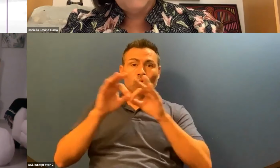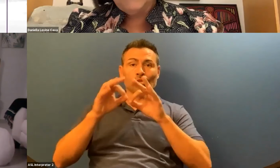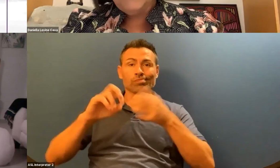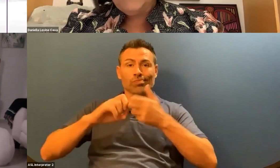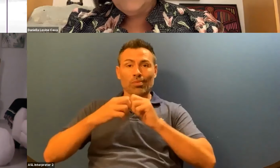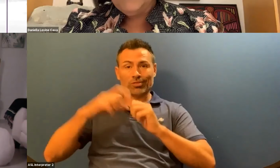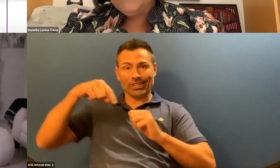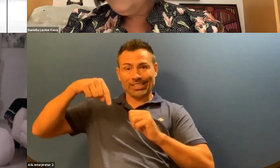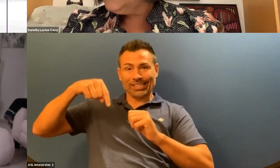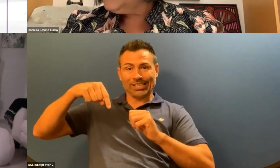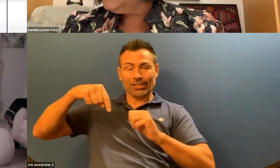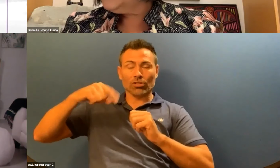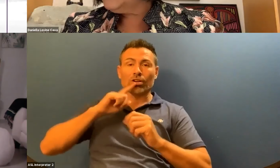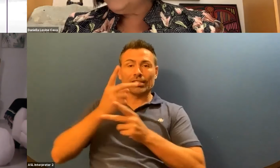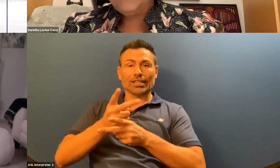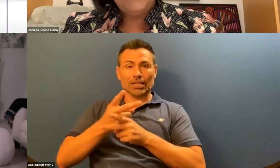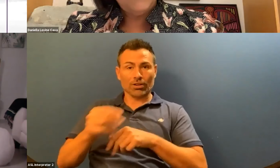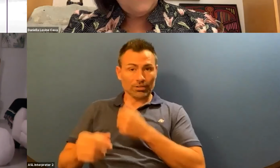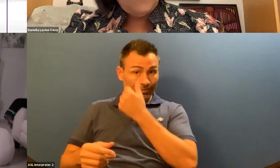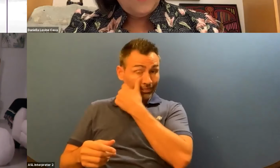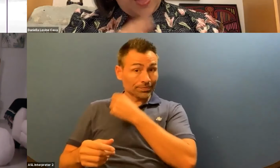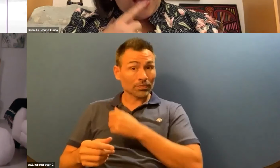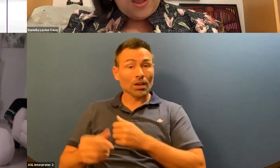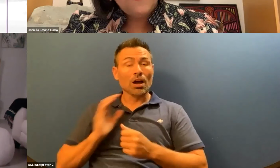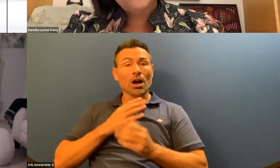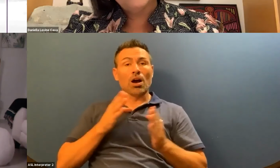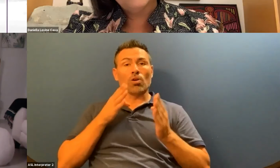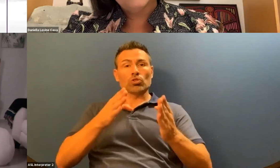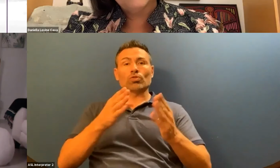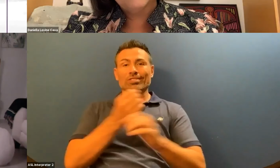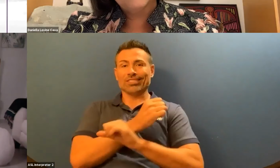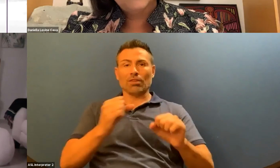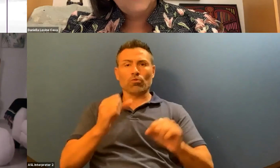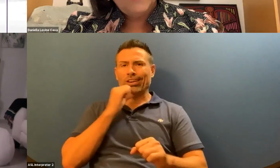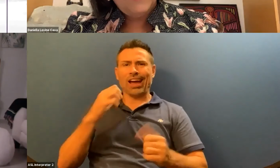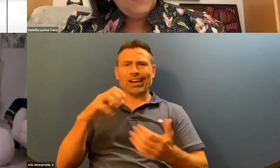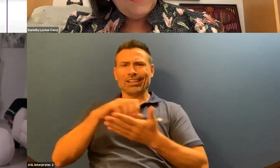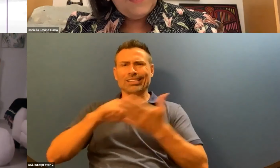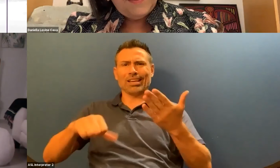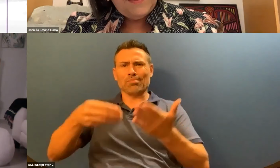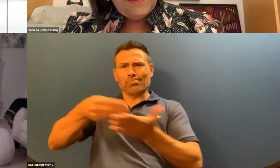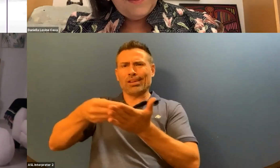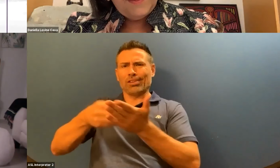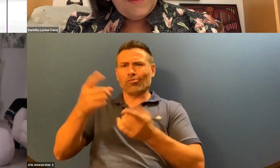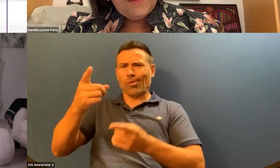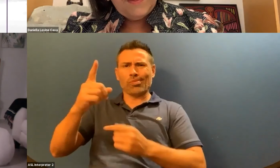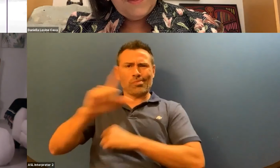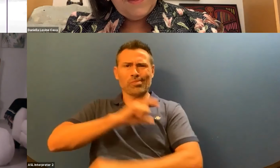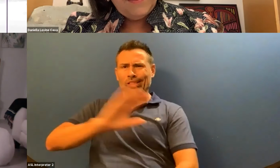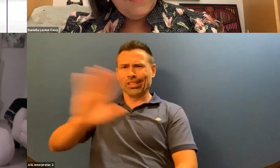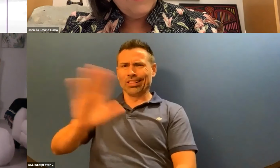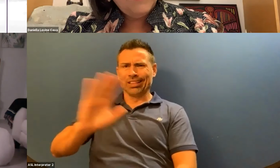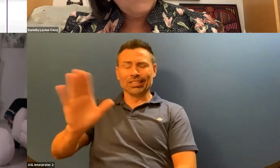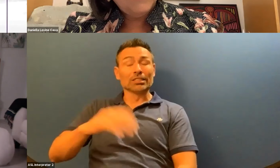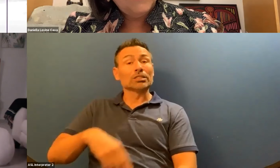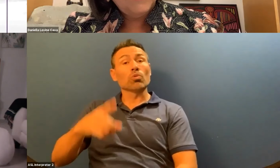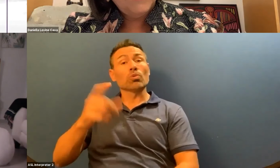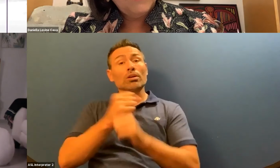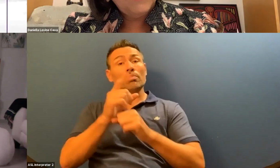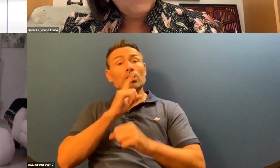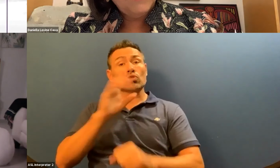care of. Making sure our streets are safe. We won't defund police, and we're going to make sure that our community offers economic